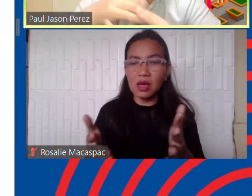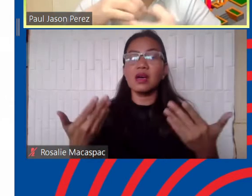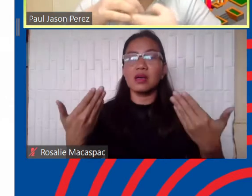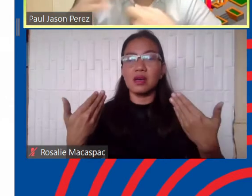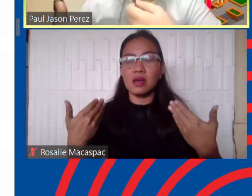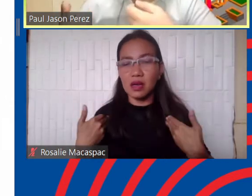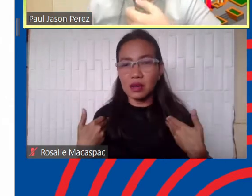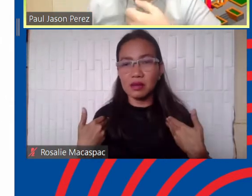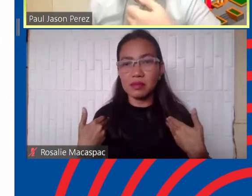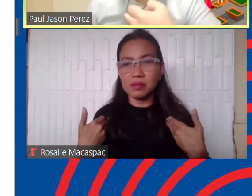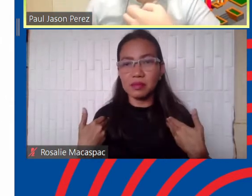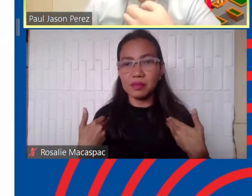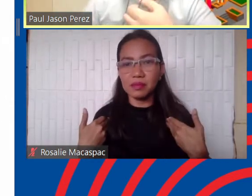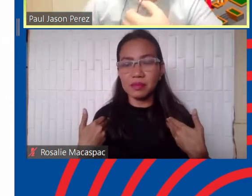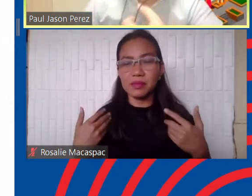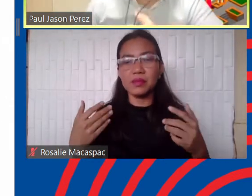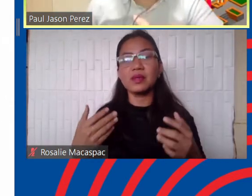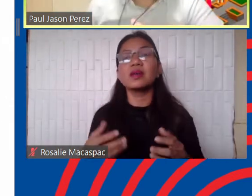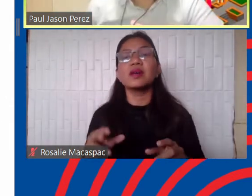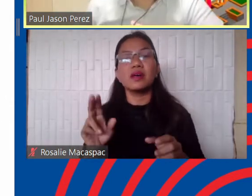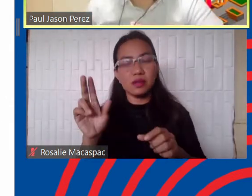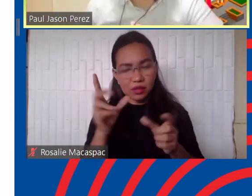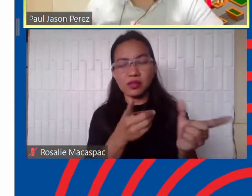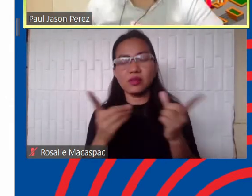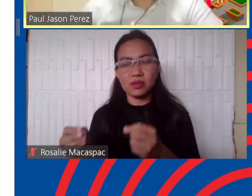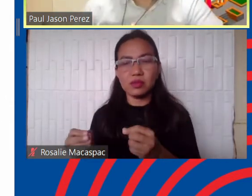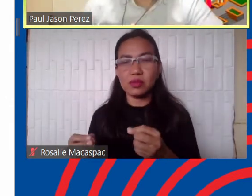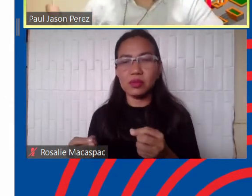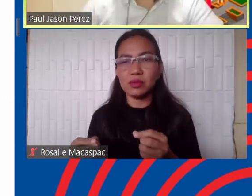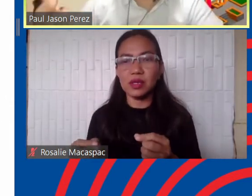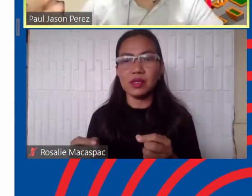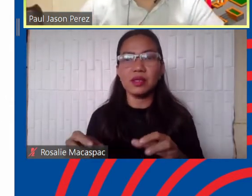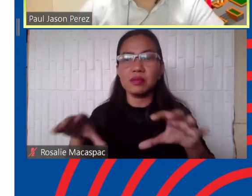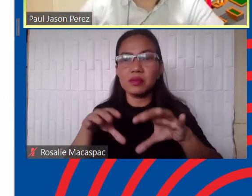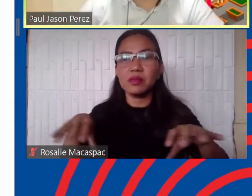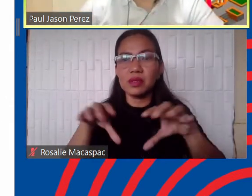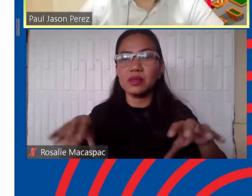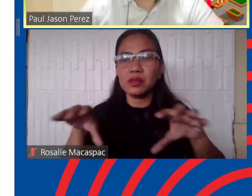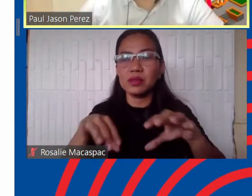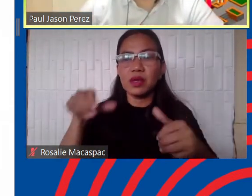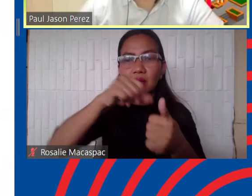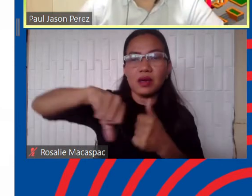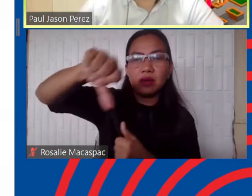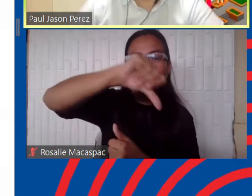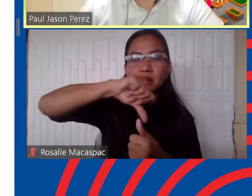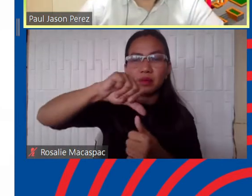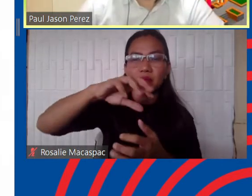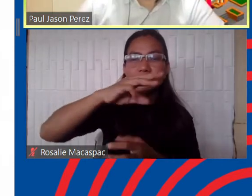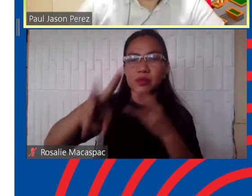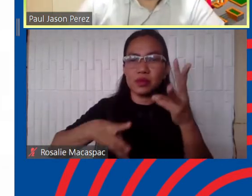there's a lot of things that we can do and that are being done around the world.